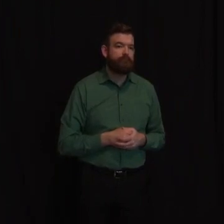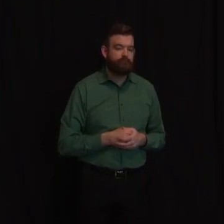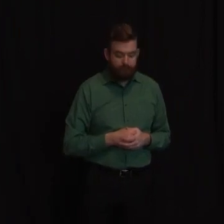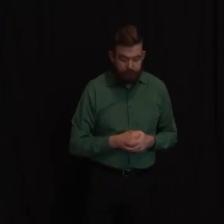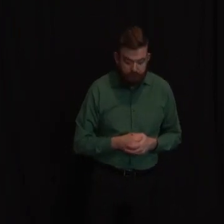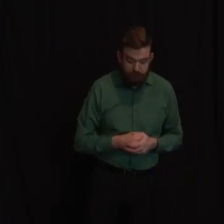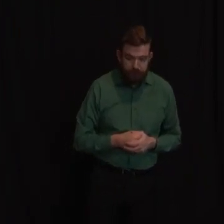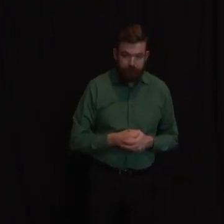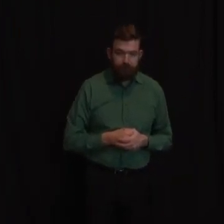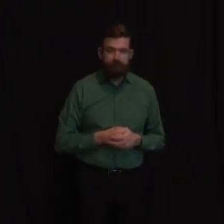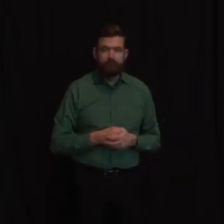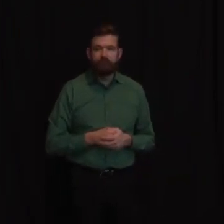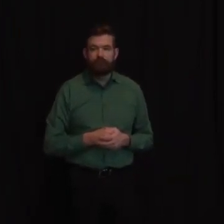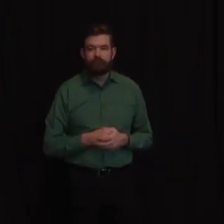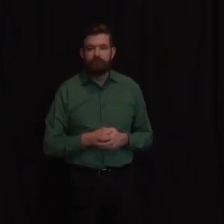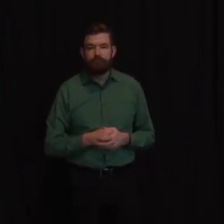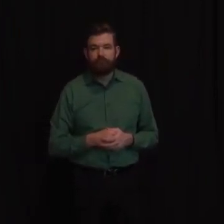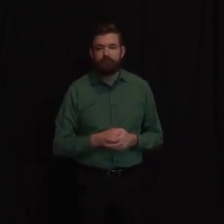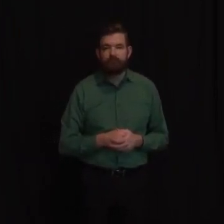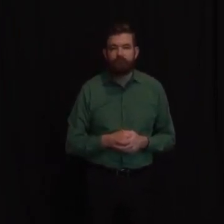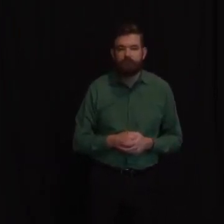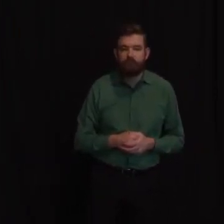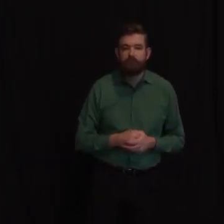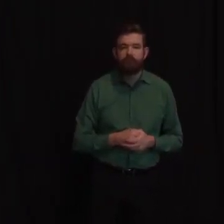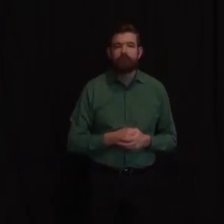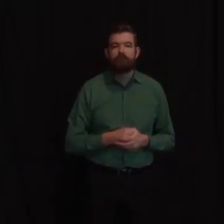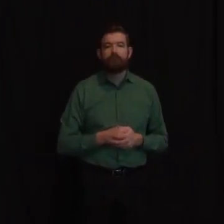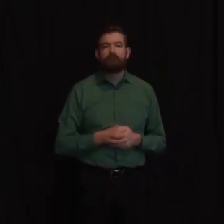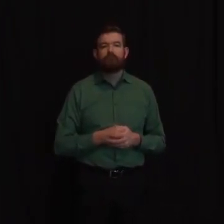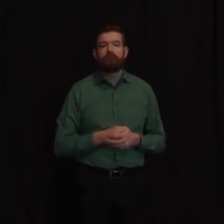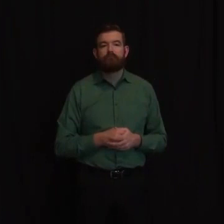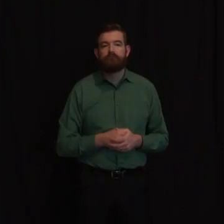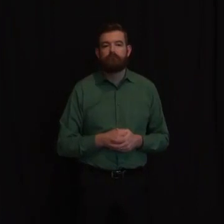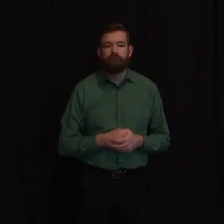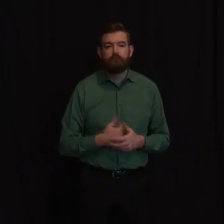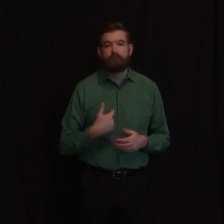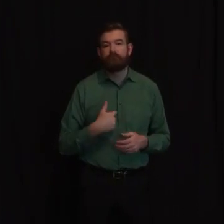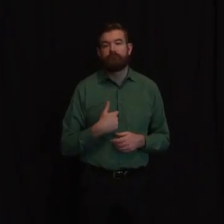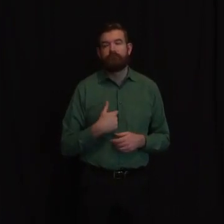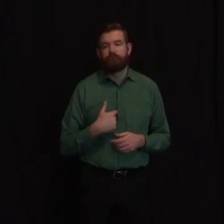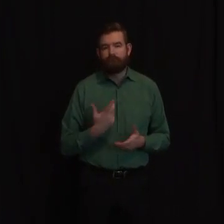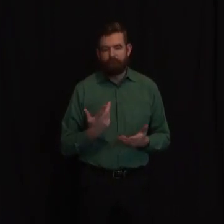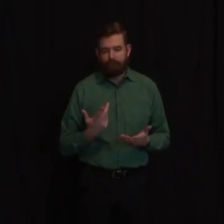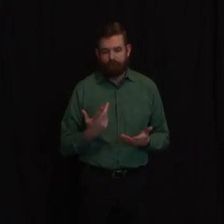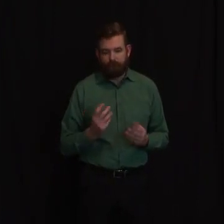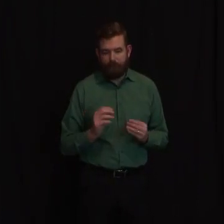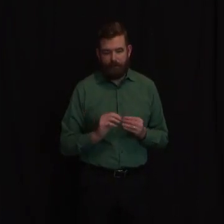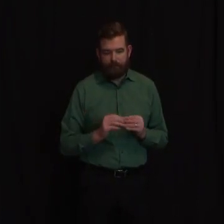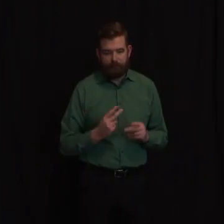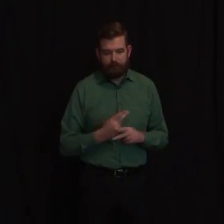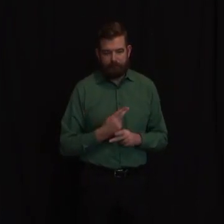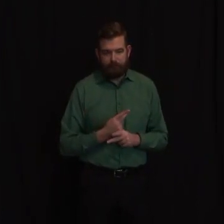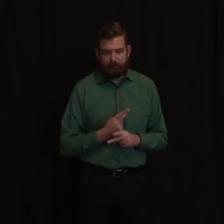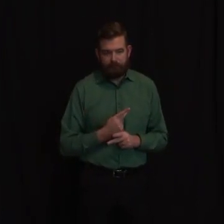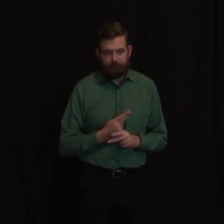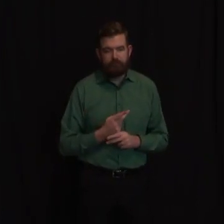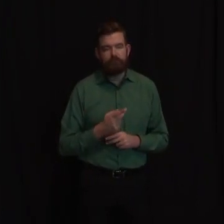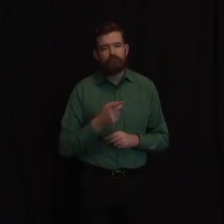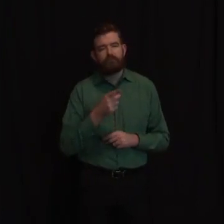I don't know. I don't have the math in front of me, Lisa. Your question. The question is. Her second one is that do all the long-term care numbers add up to